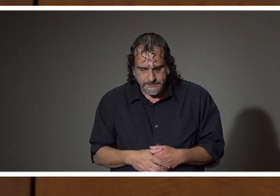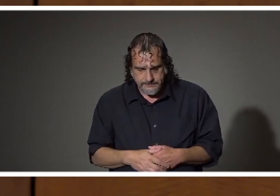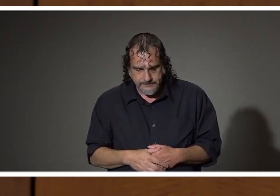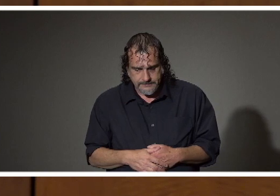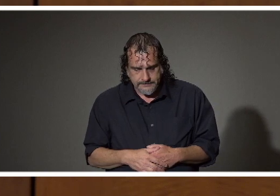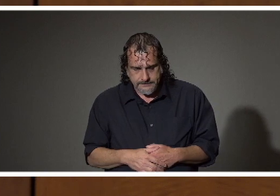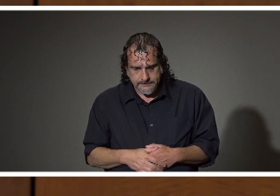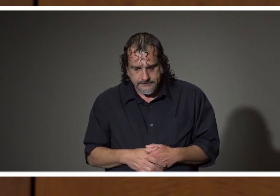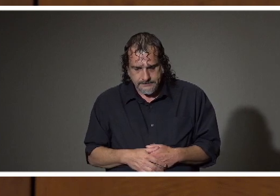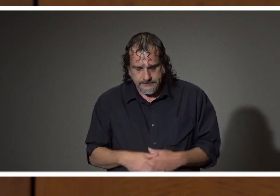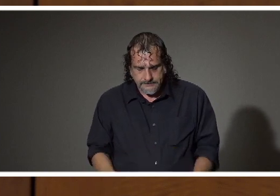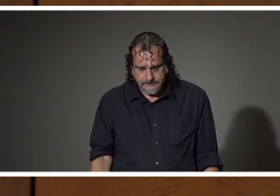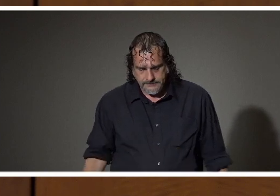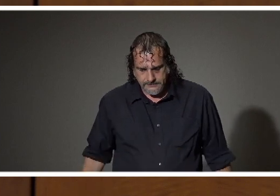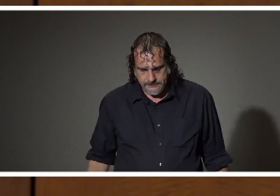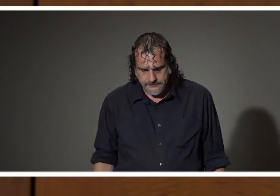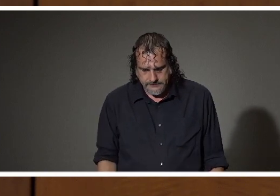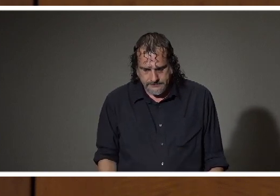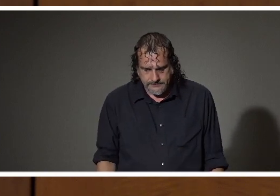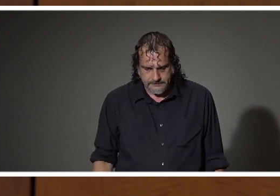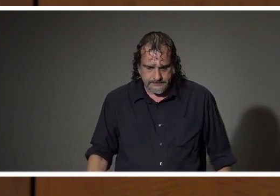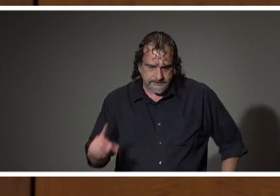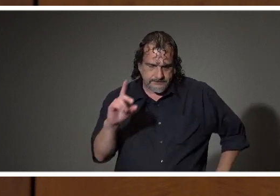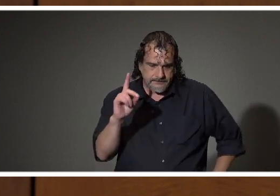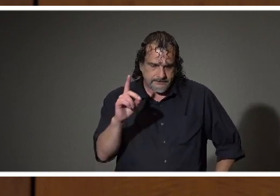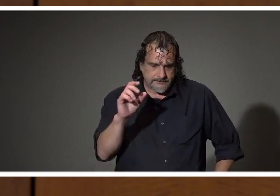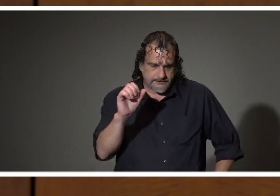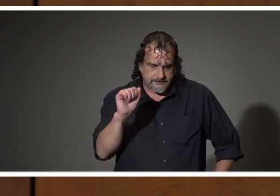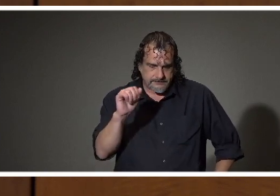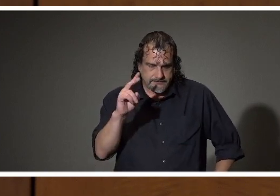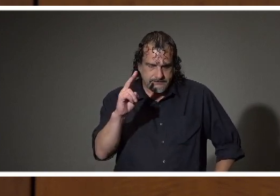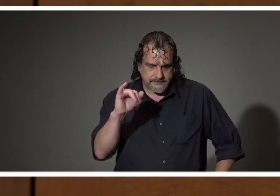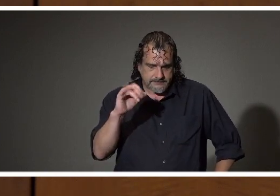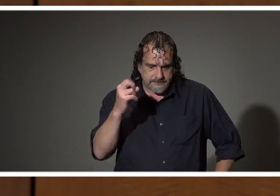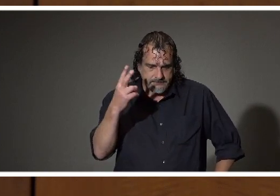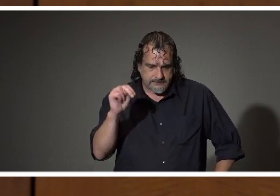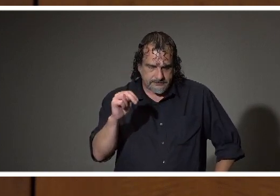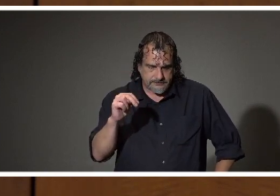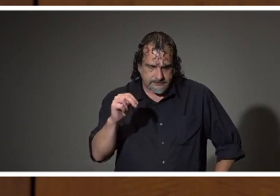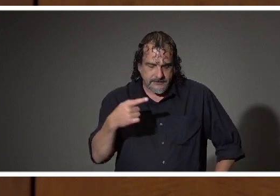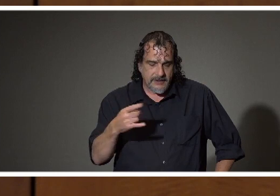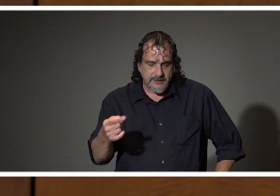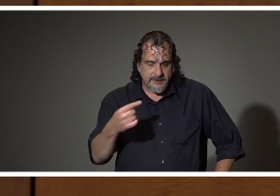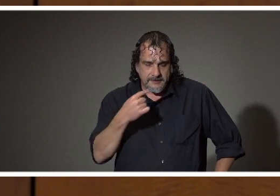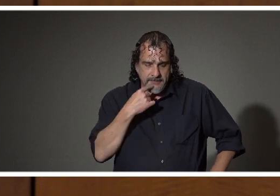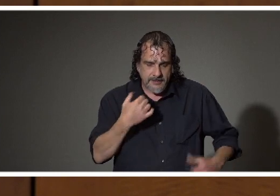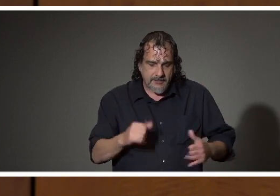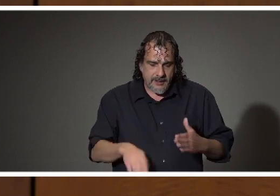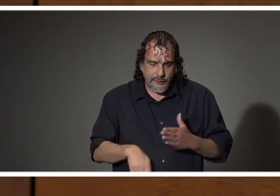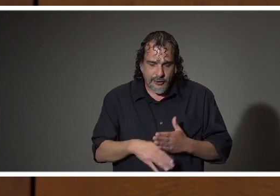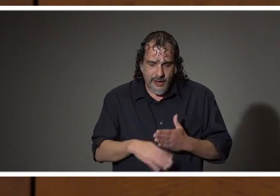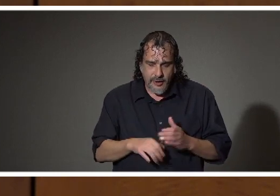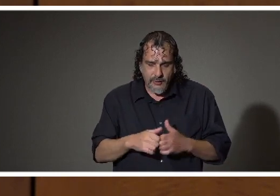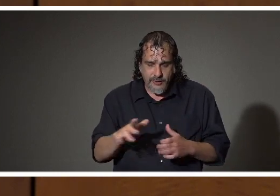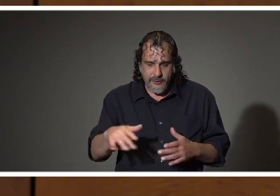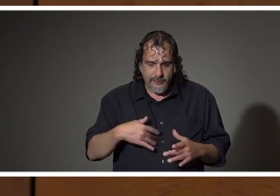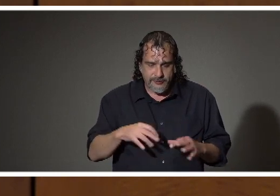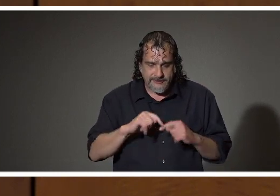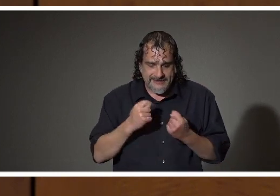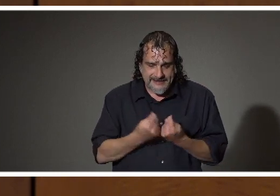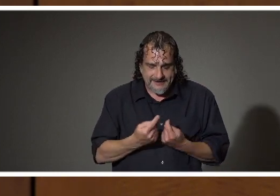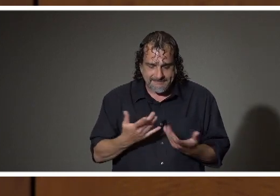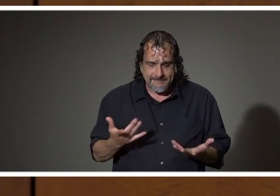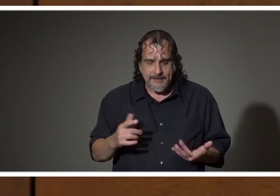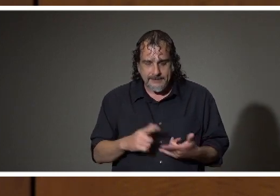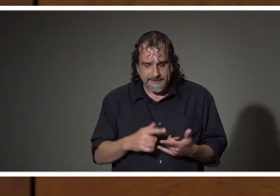Happy birthday to Dagan Flota, who misses playing soccer with her Gulf Coast United team. She's turning 12. I know we've